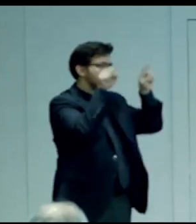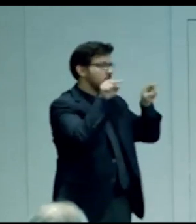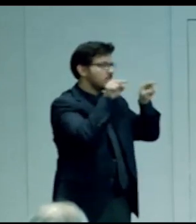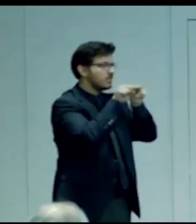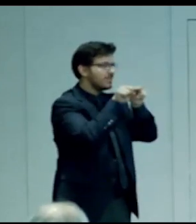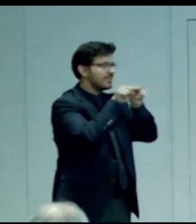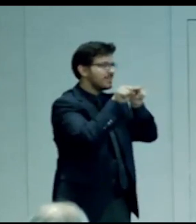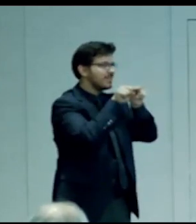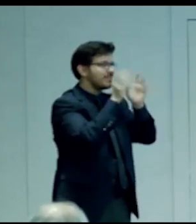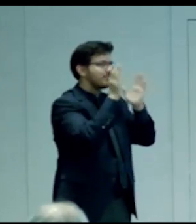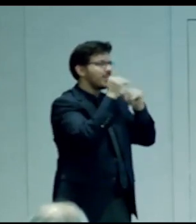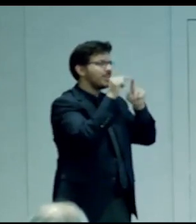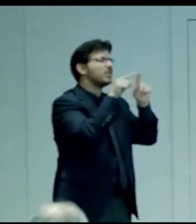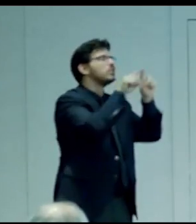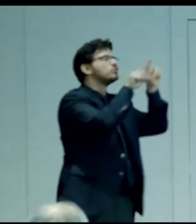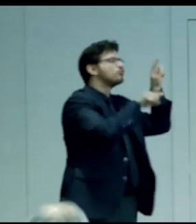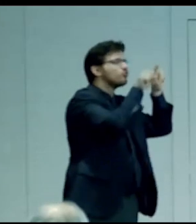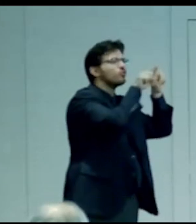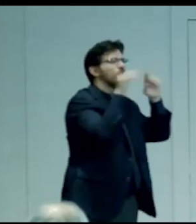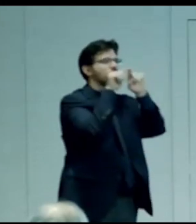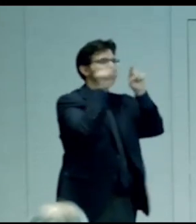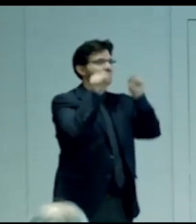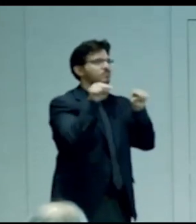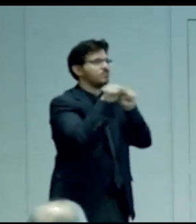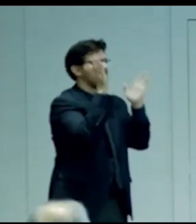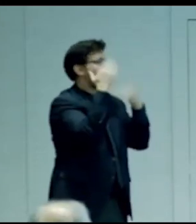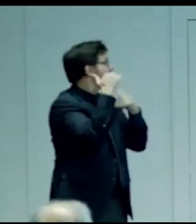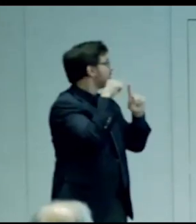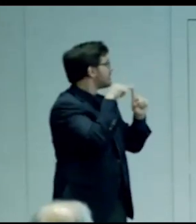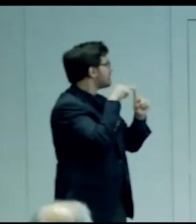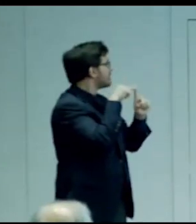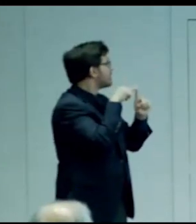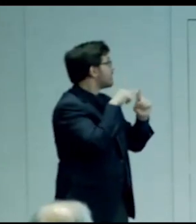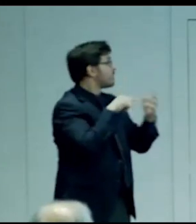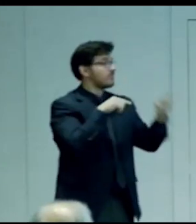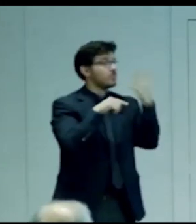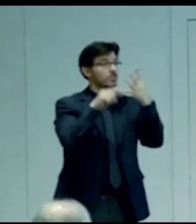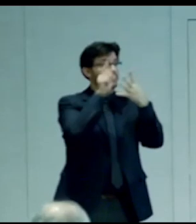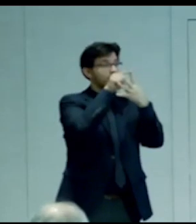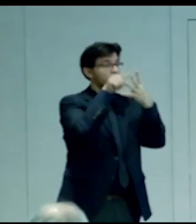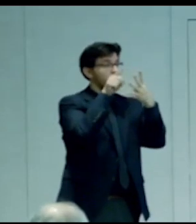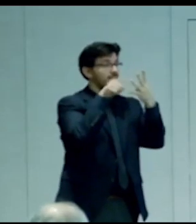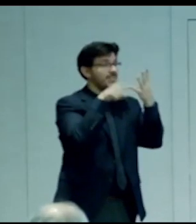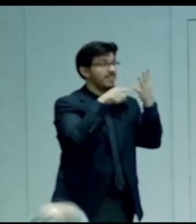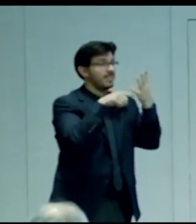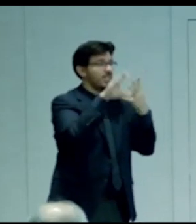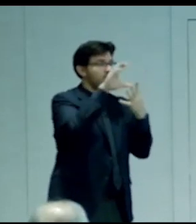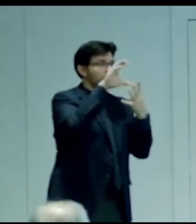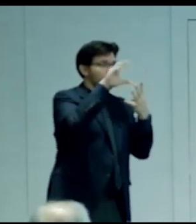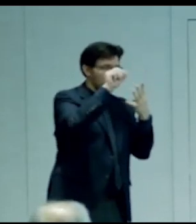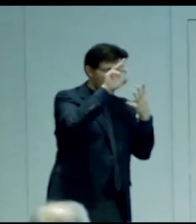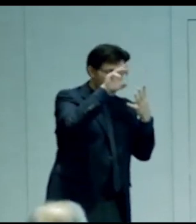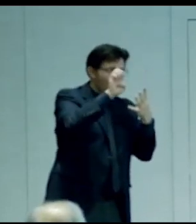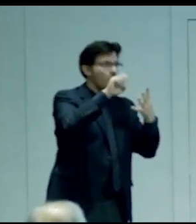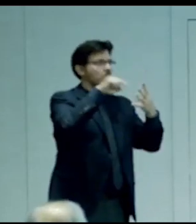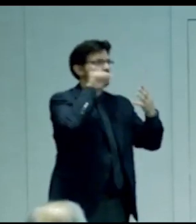to square circles. Those 4 boxes are the core of this whole system, if